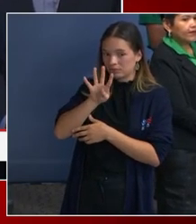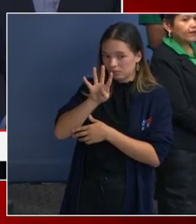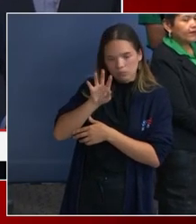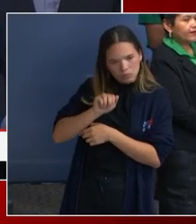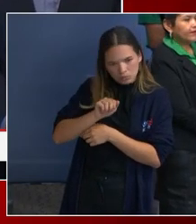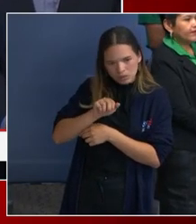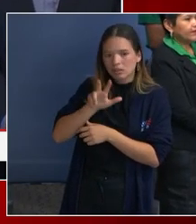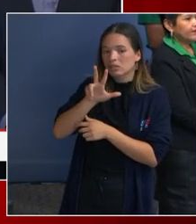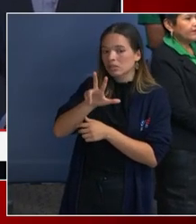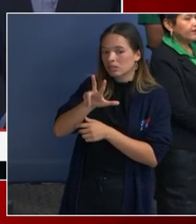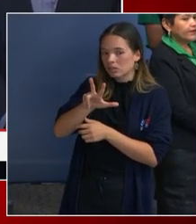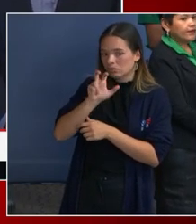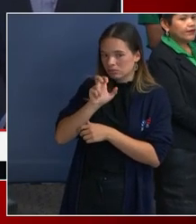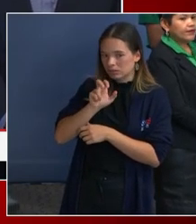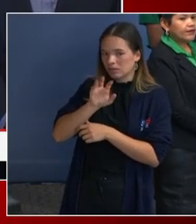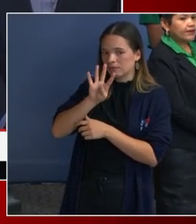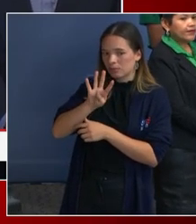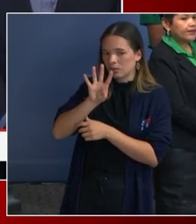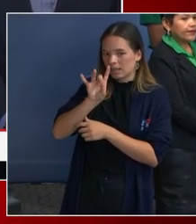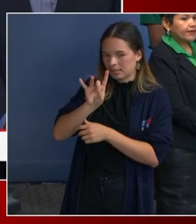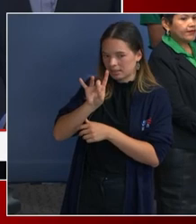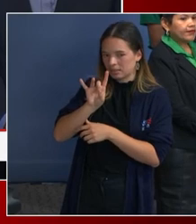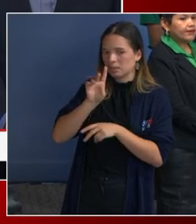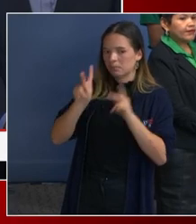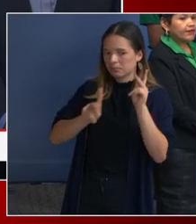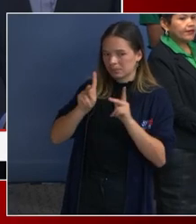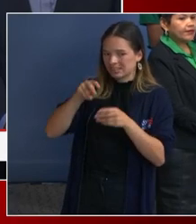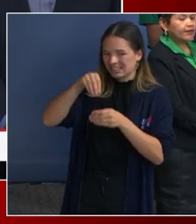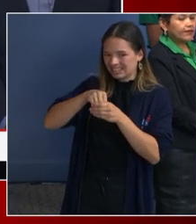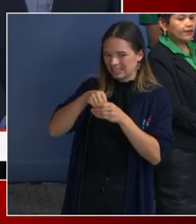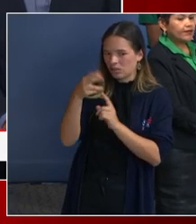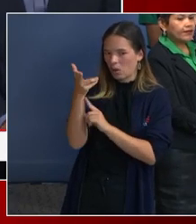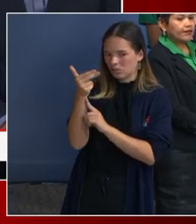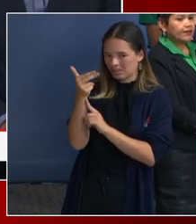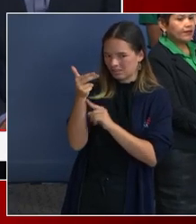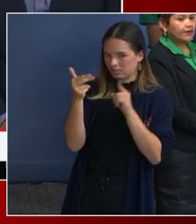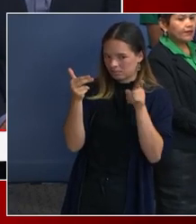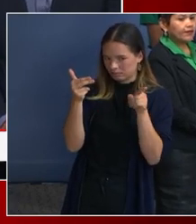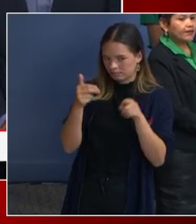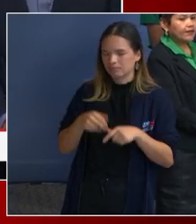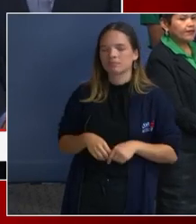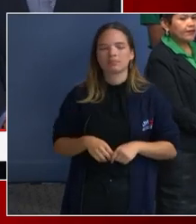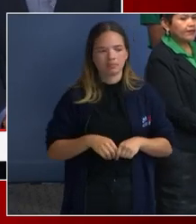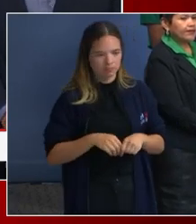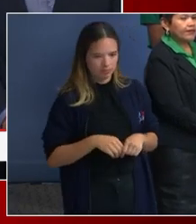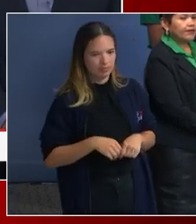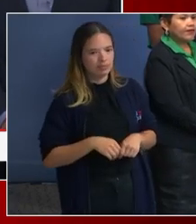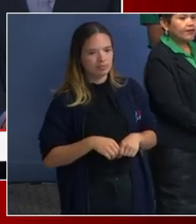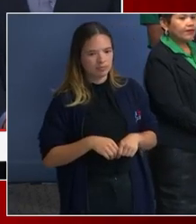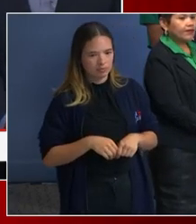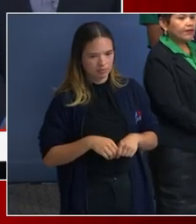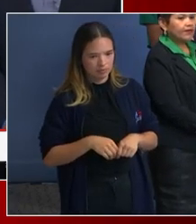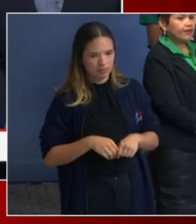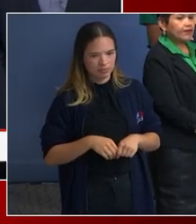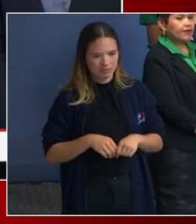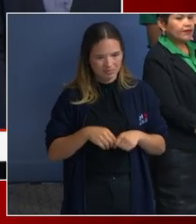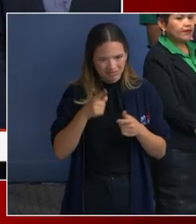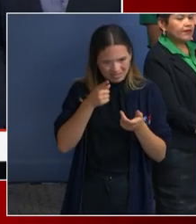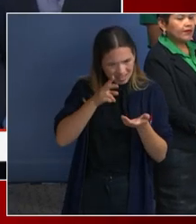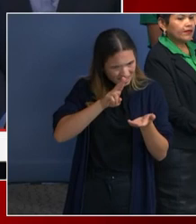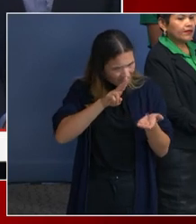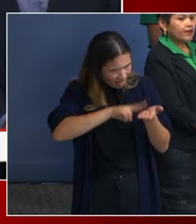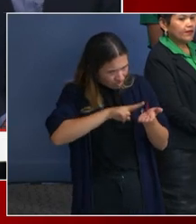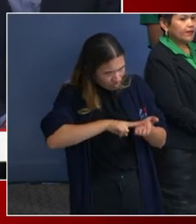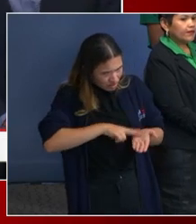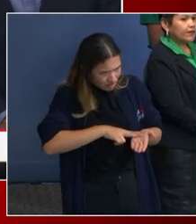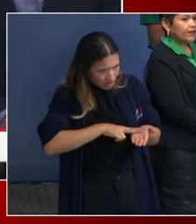staying at DC hotels. At hotels, okay. Mm-hmm. So you mentioned having a contract. Do you know, is that going to Samu? Do you know who the